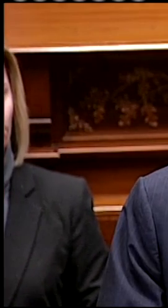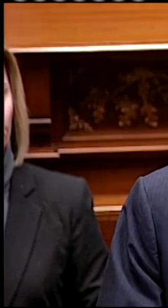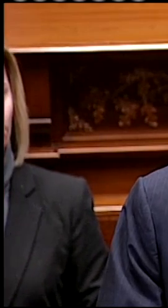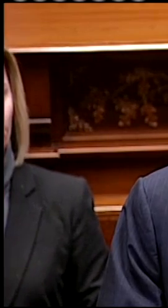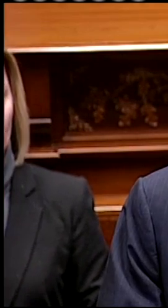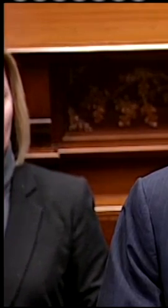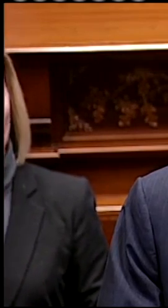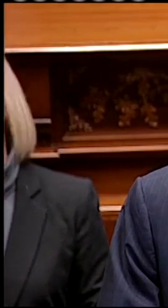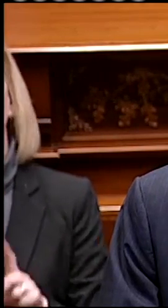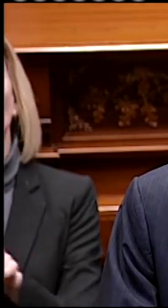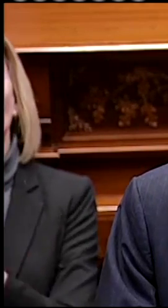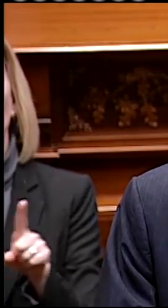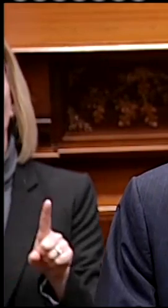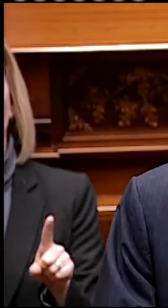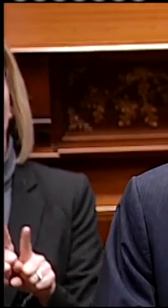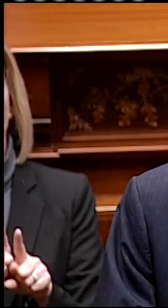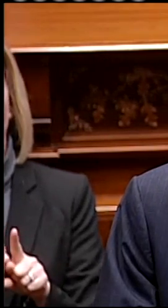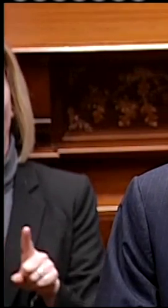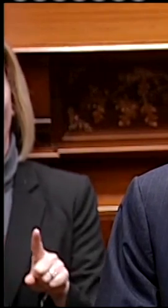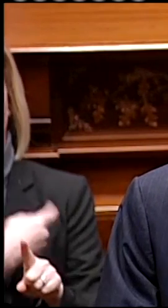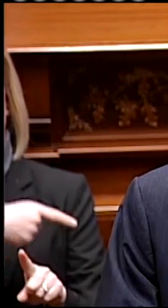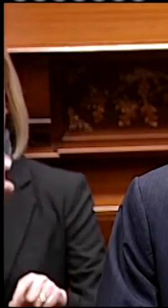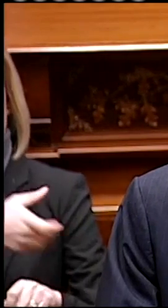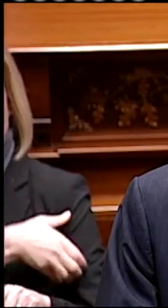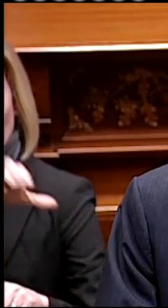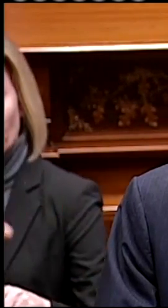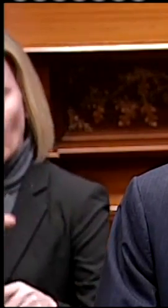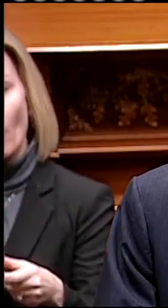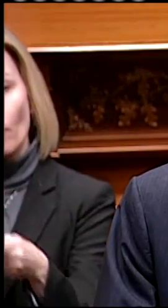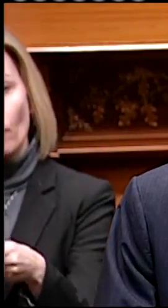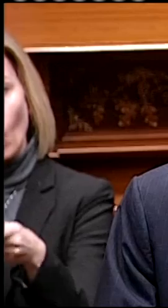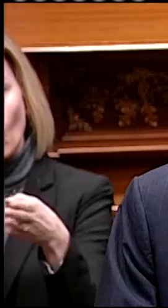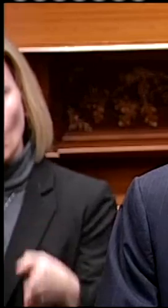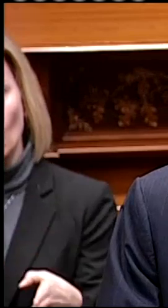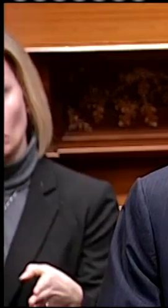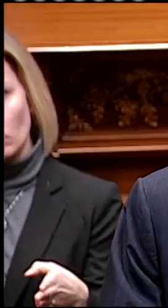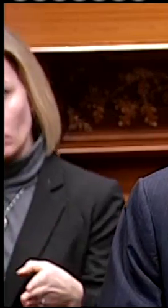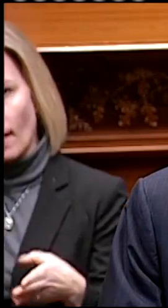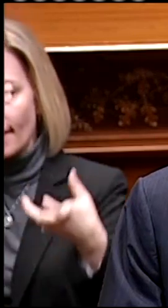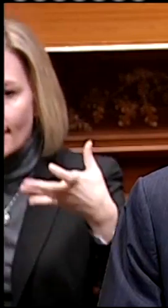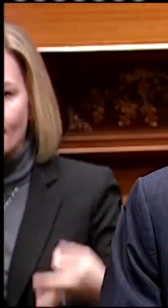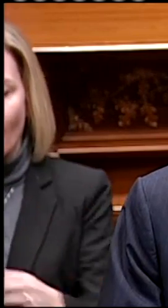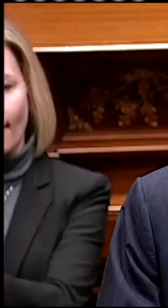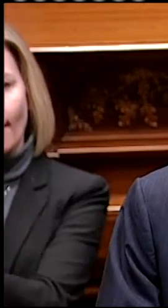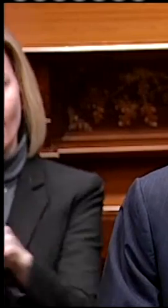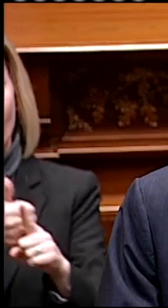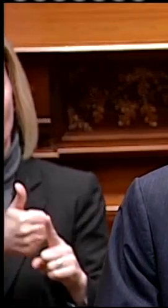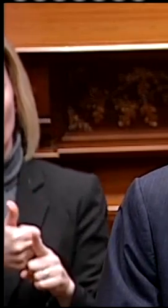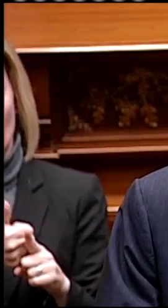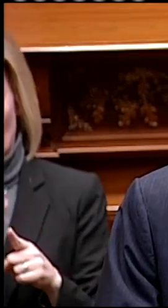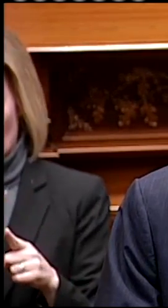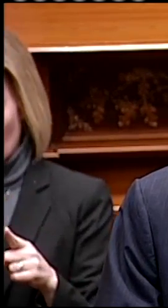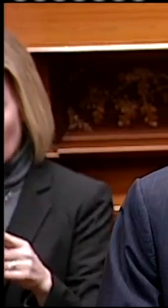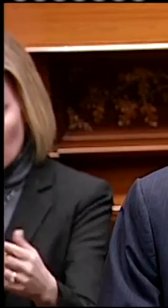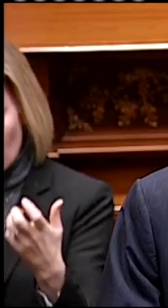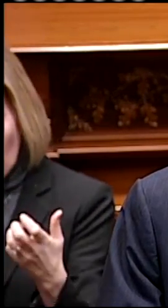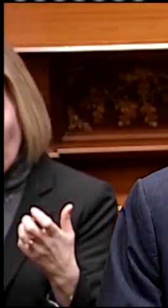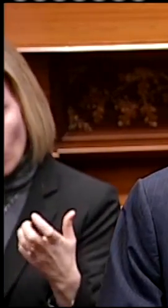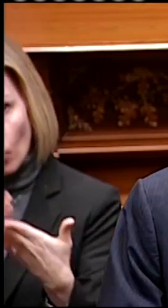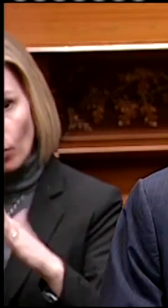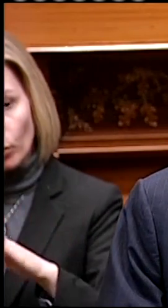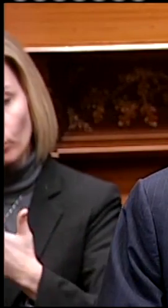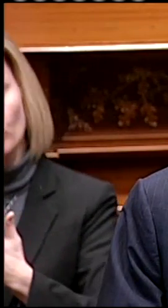We must also empower voters to decide for themselves whether they want their